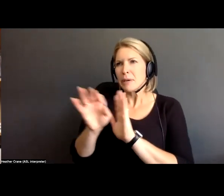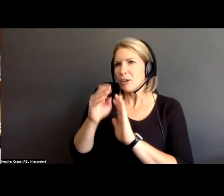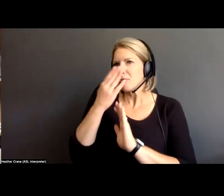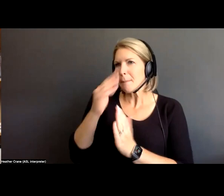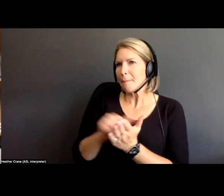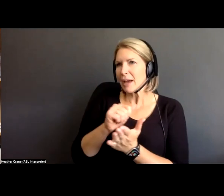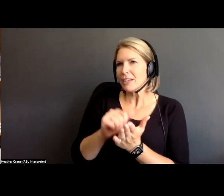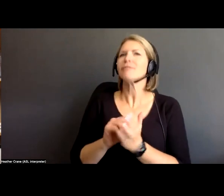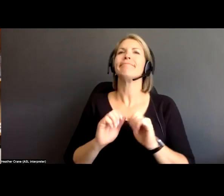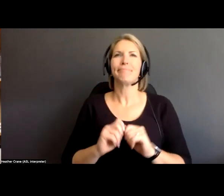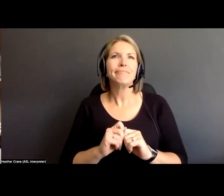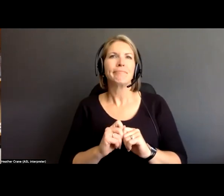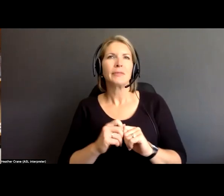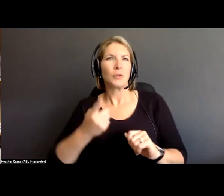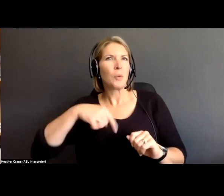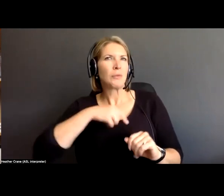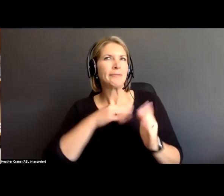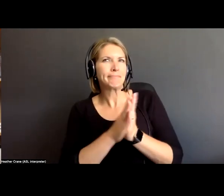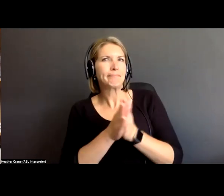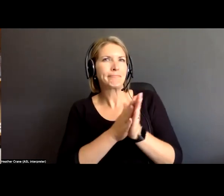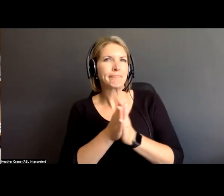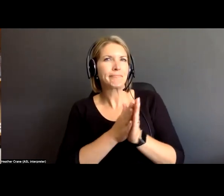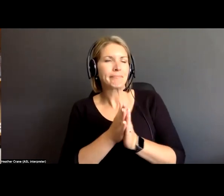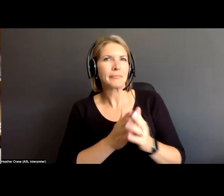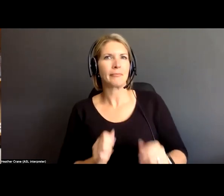a chat function